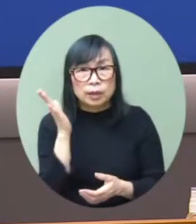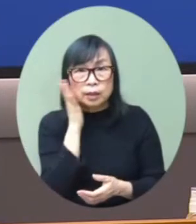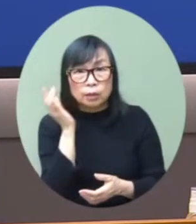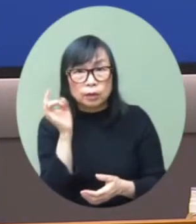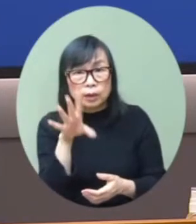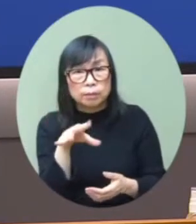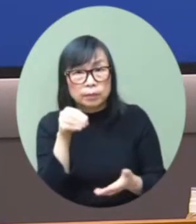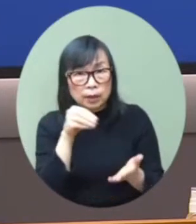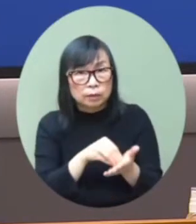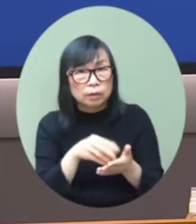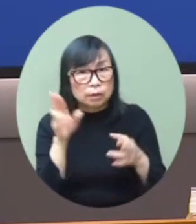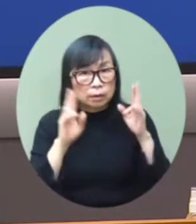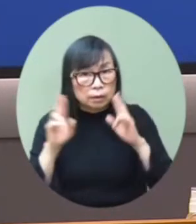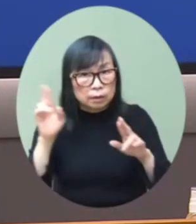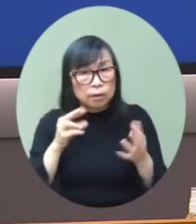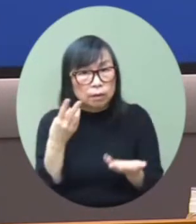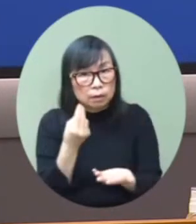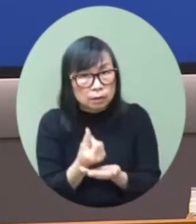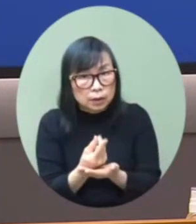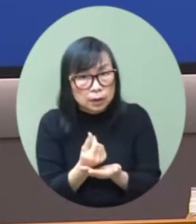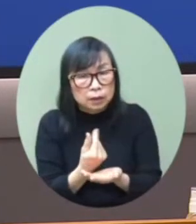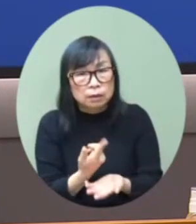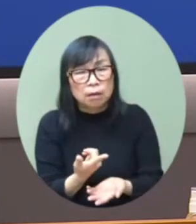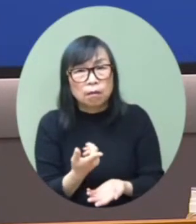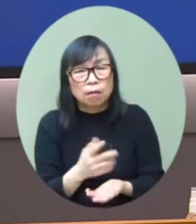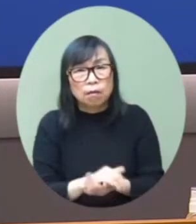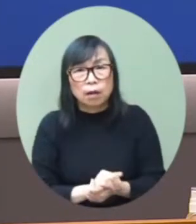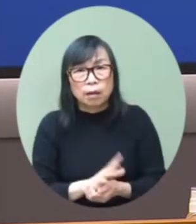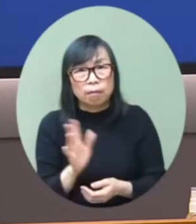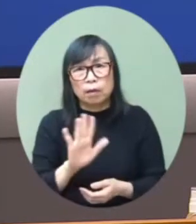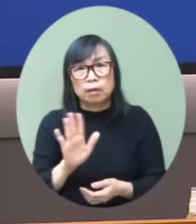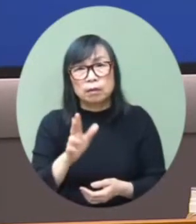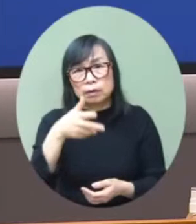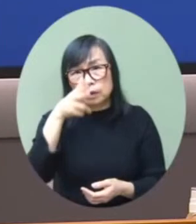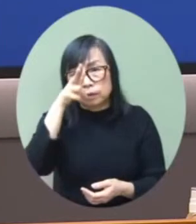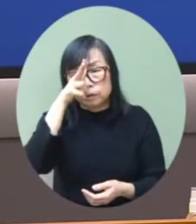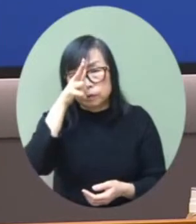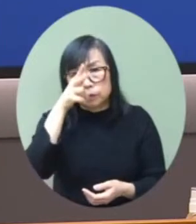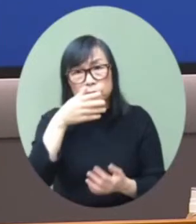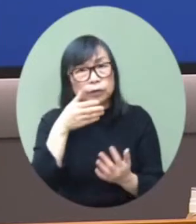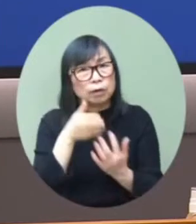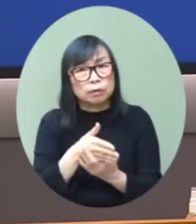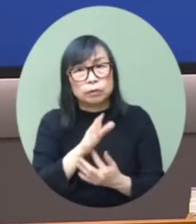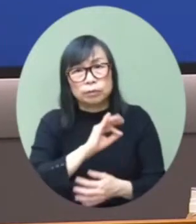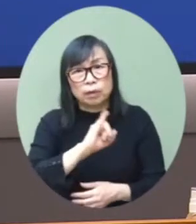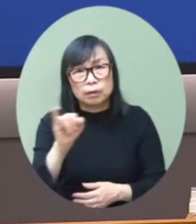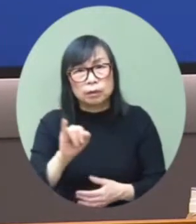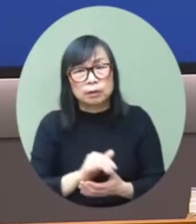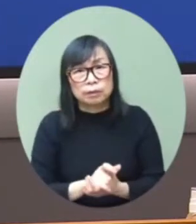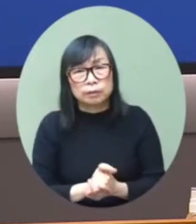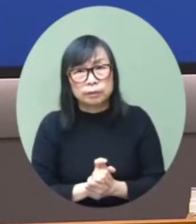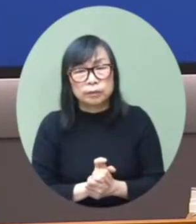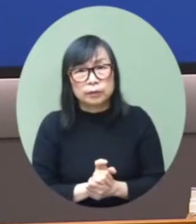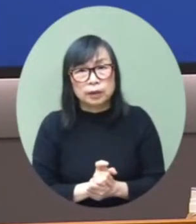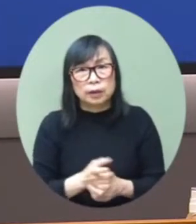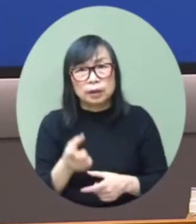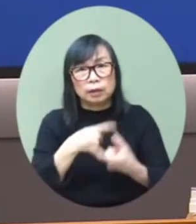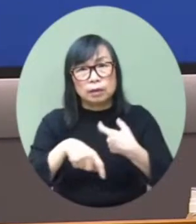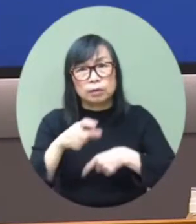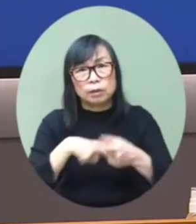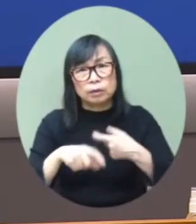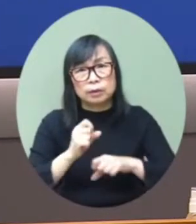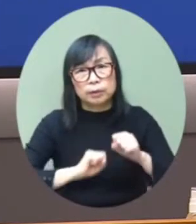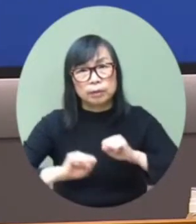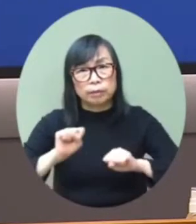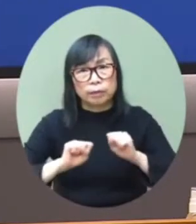not had any subsidy yet. As for the prices determined by the hotels, this is not something the government can interfere,